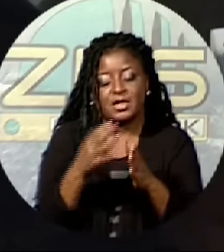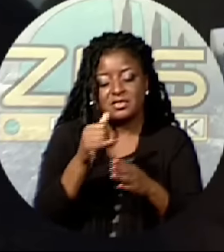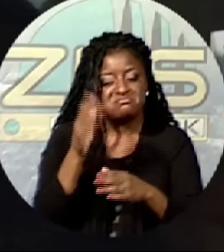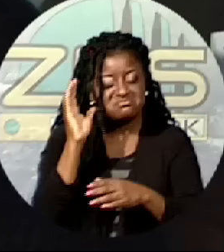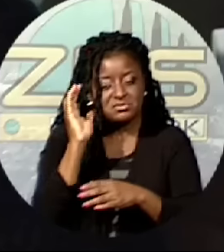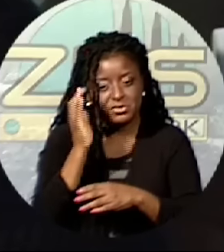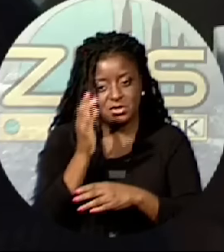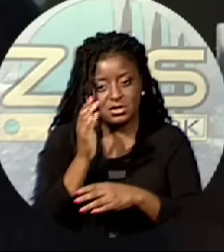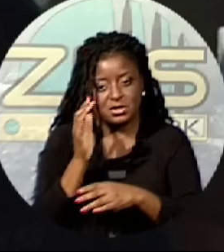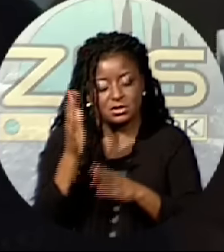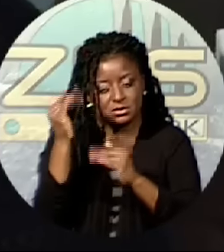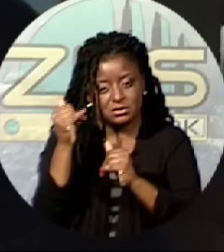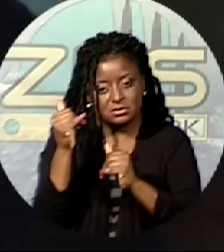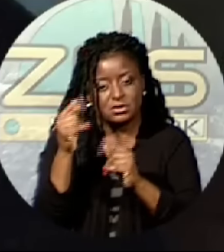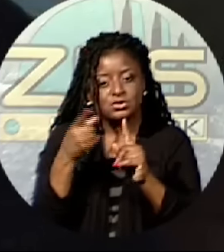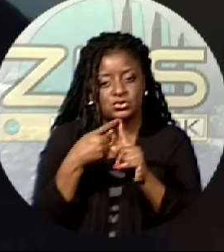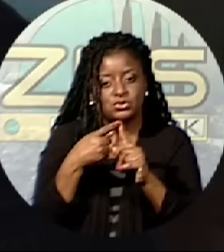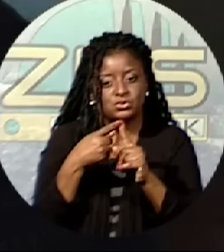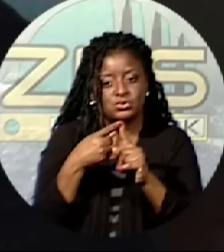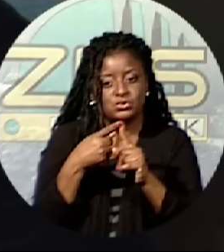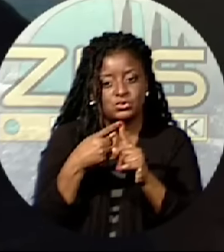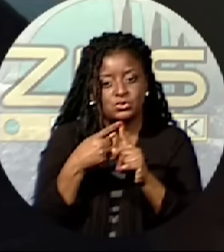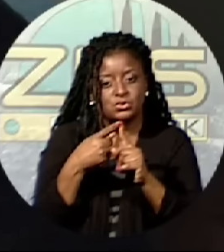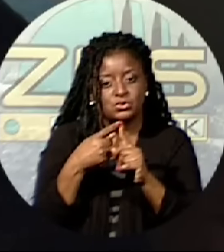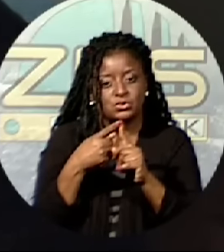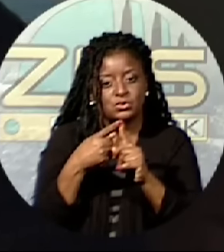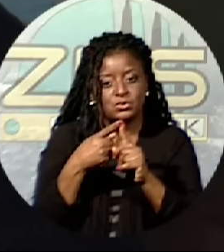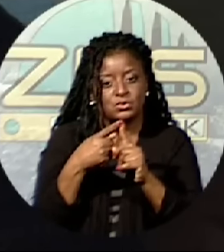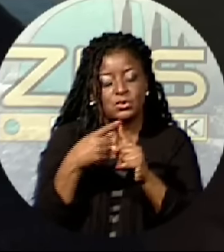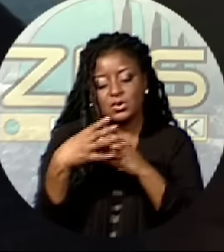to mirror or to have a domestic sort of